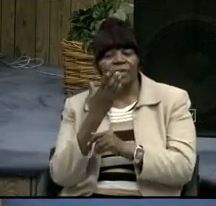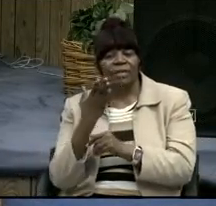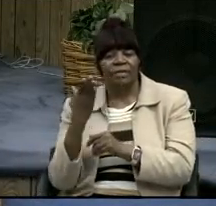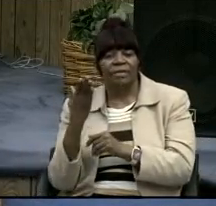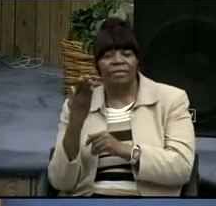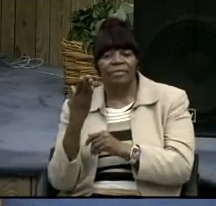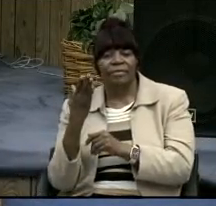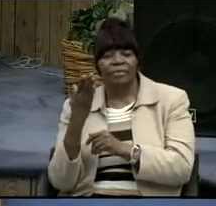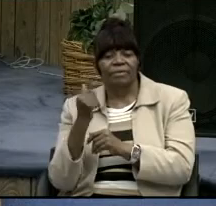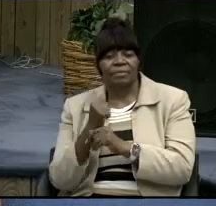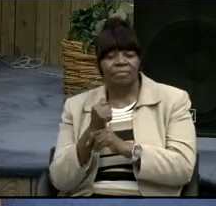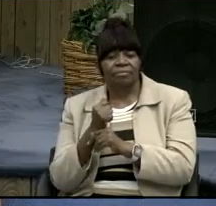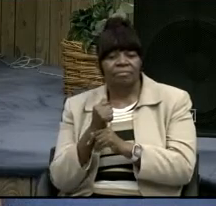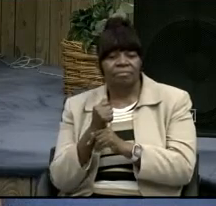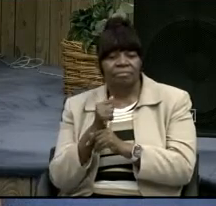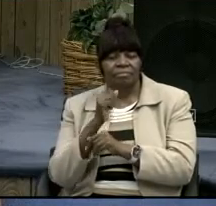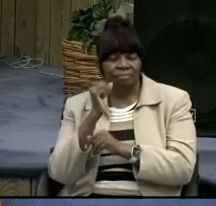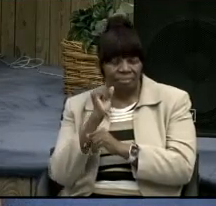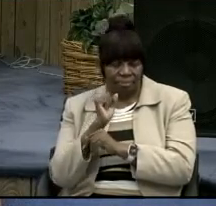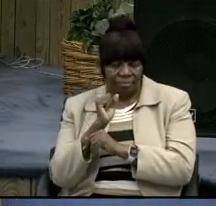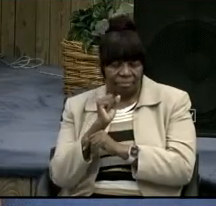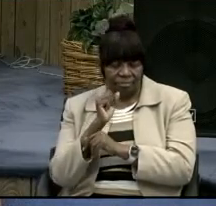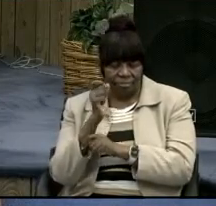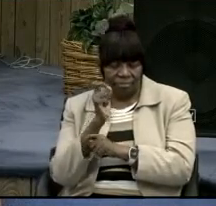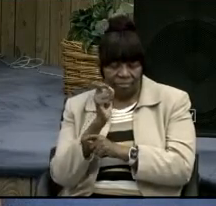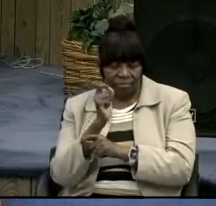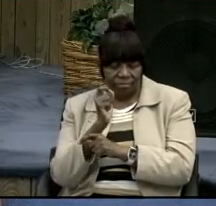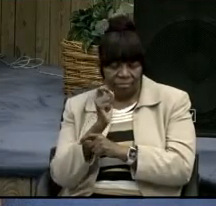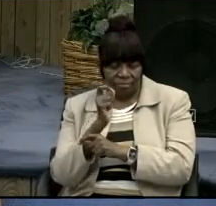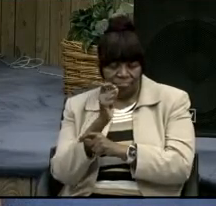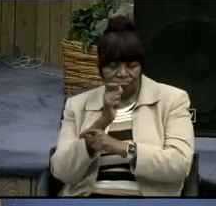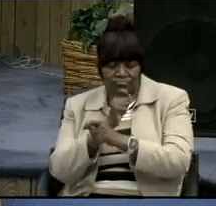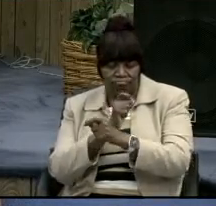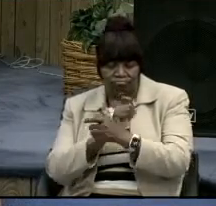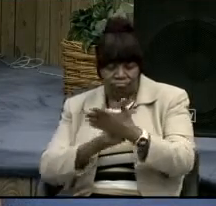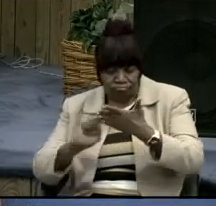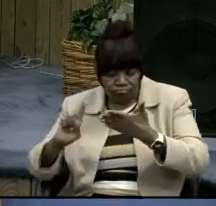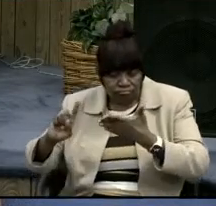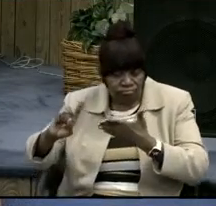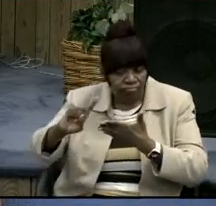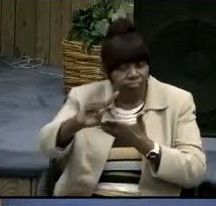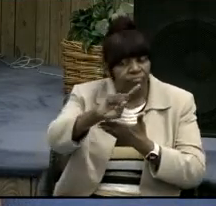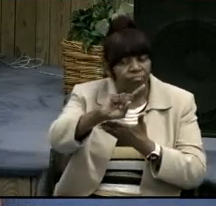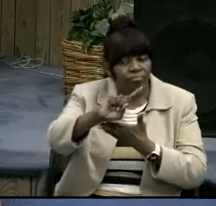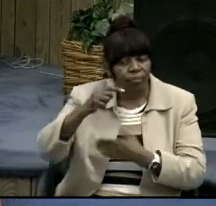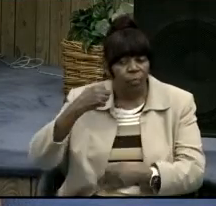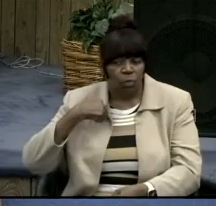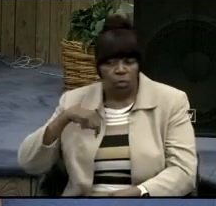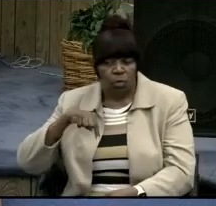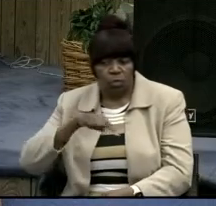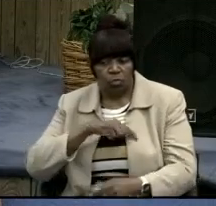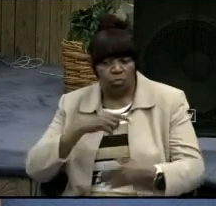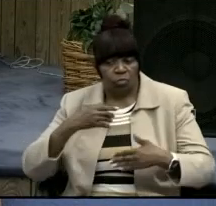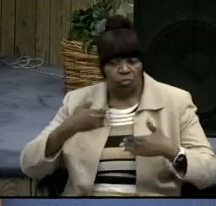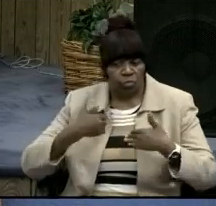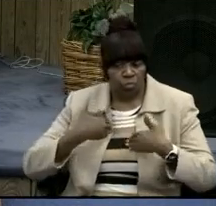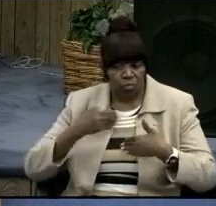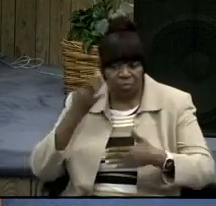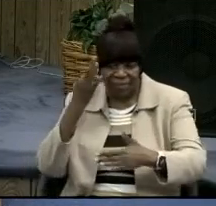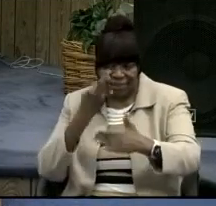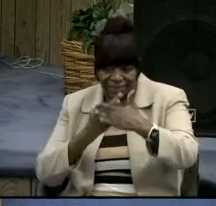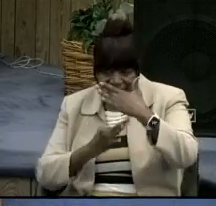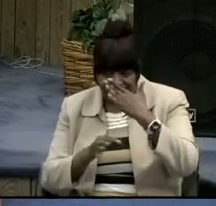to mention is that Sabbath School Rewind begins on next Sabbath, meaning